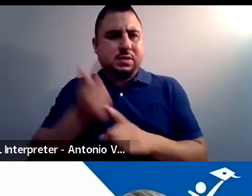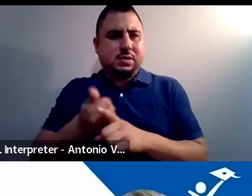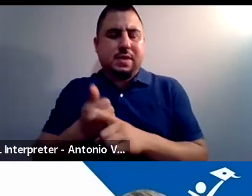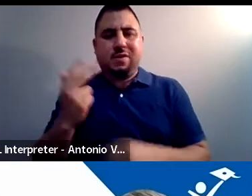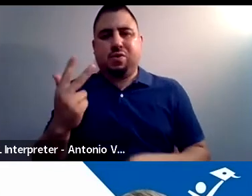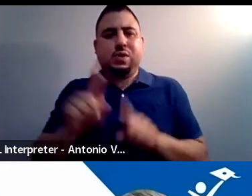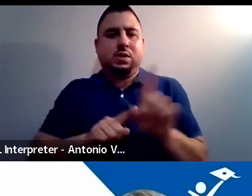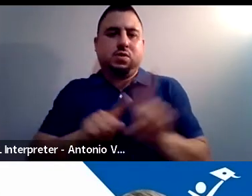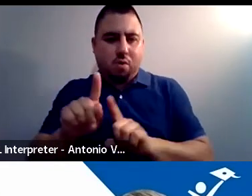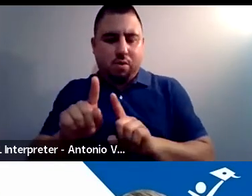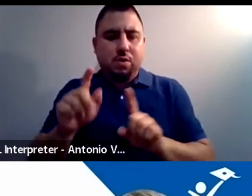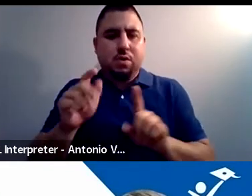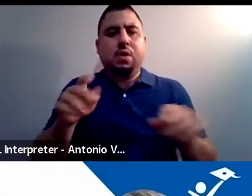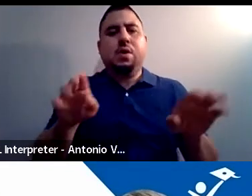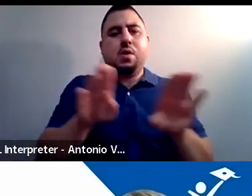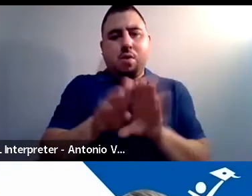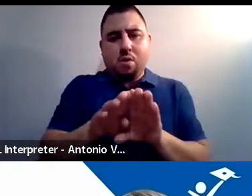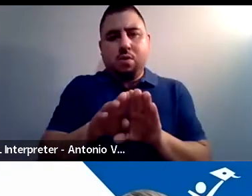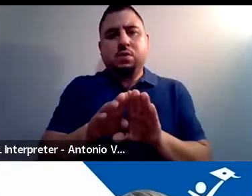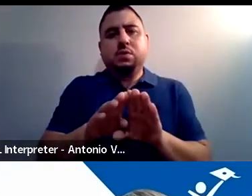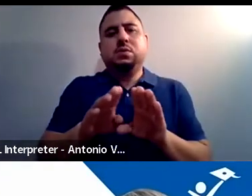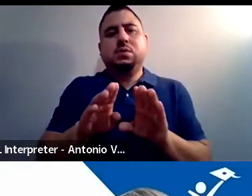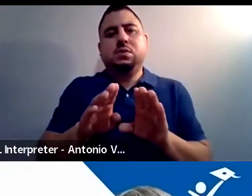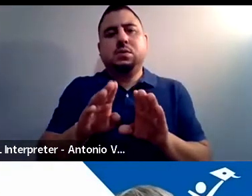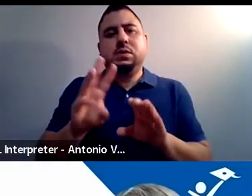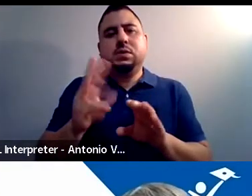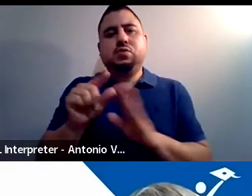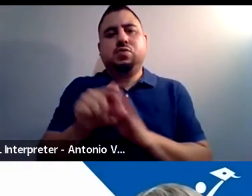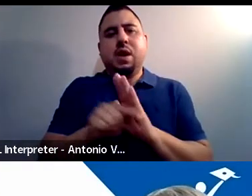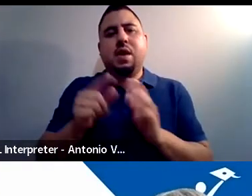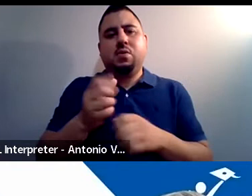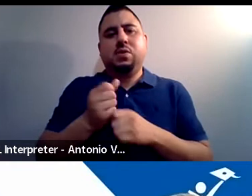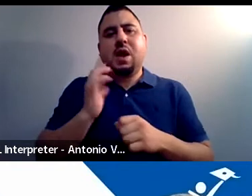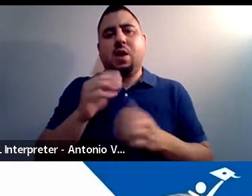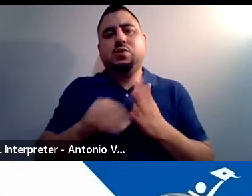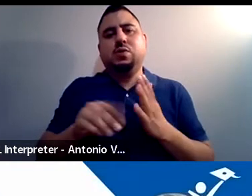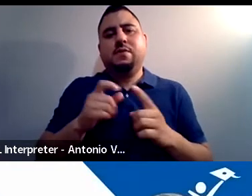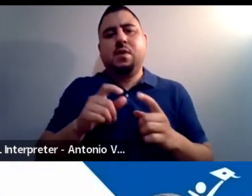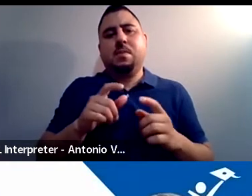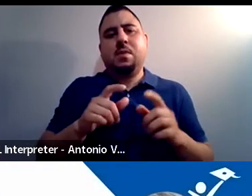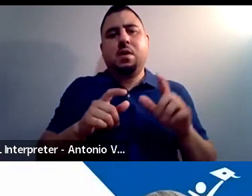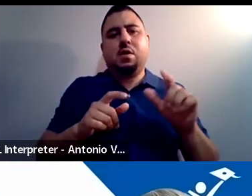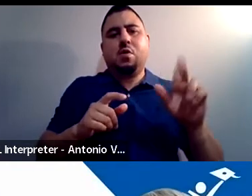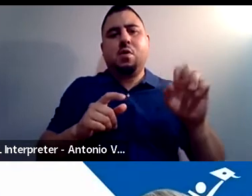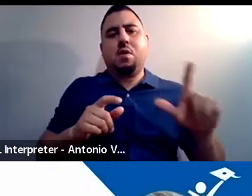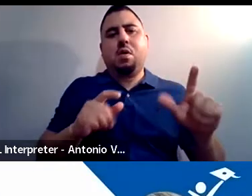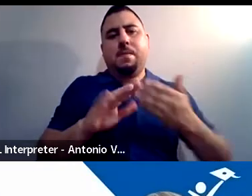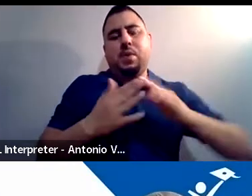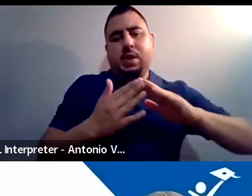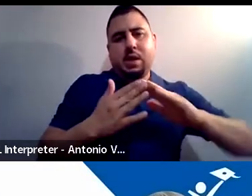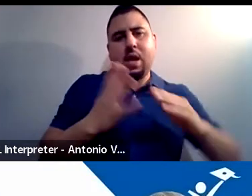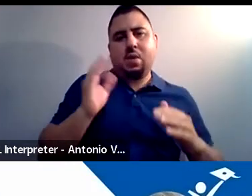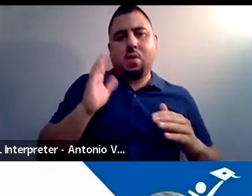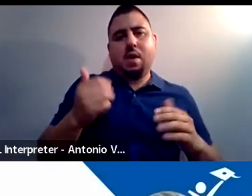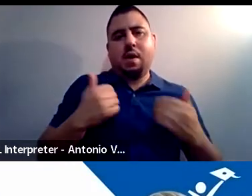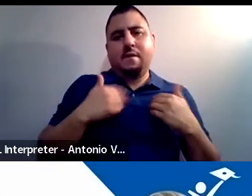3 stars. And so they will close on the 6th grade and they will receive Arbory students from the Laurel community. And they will